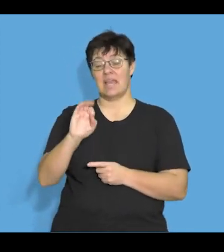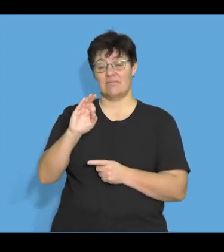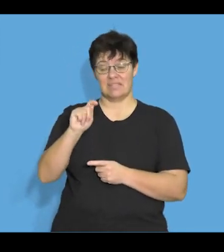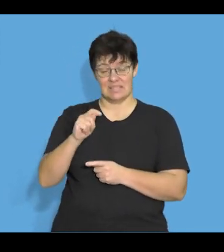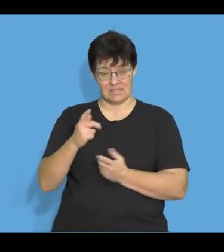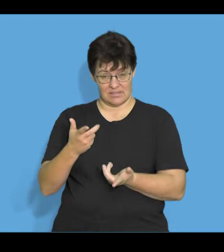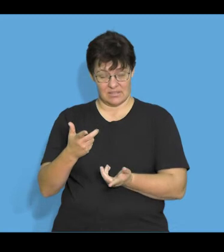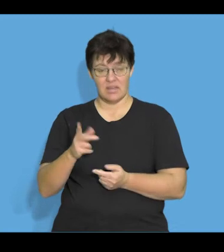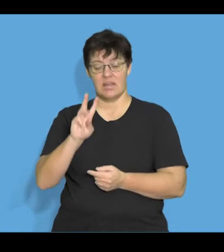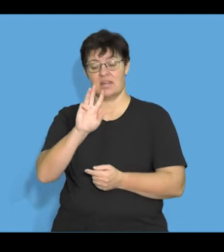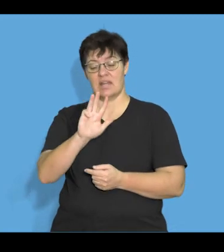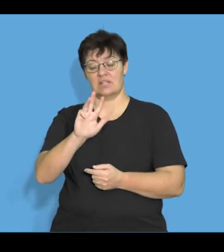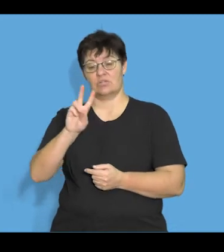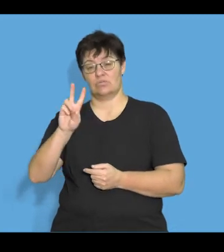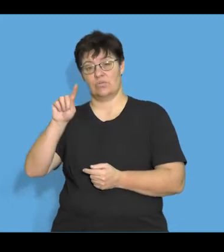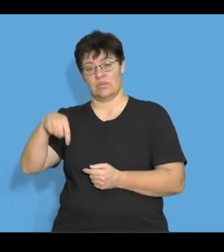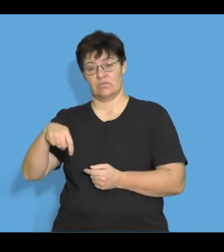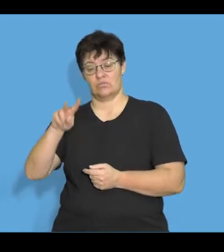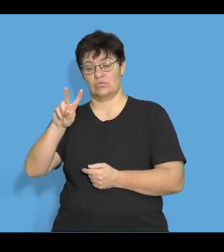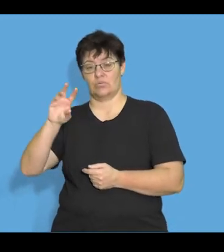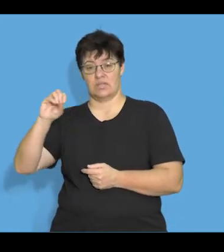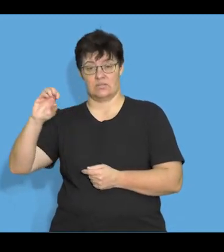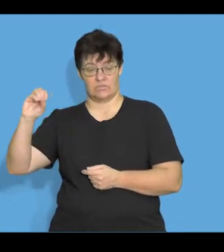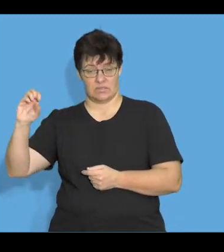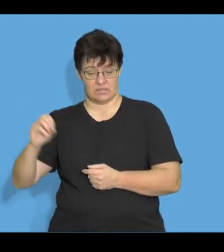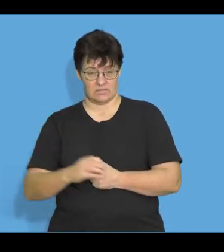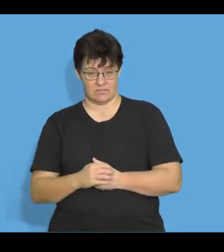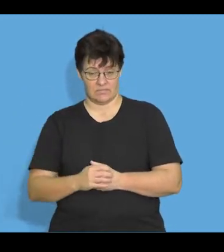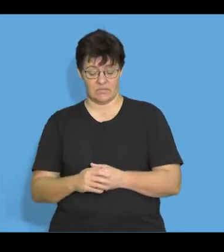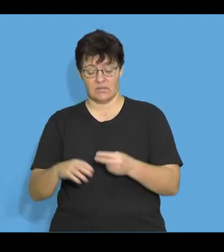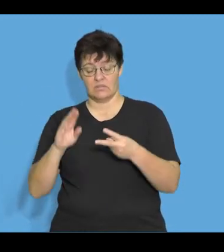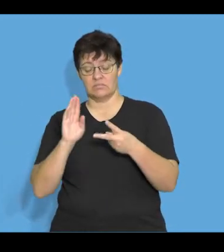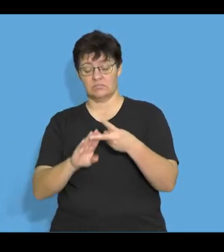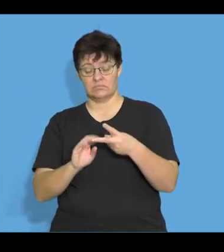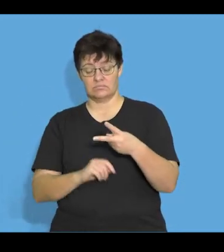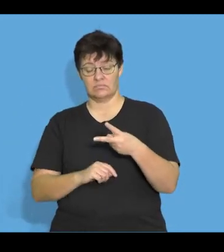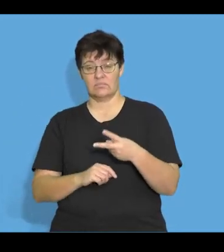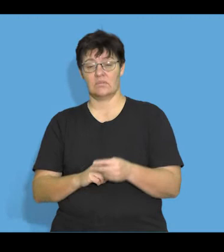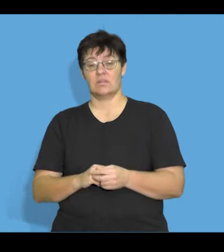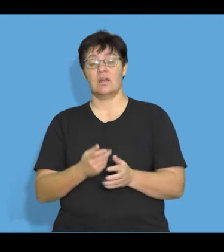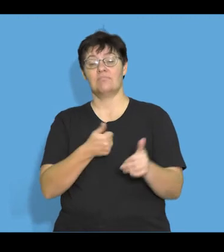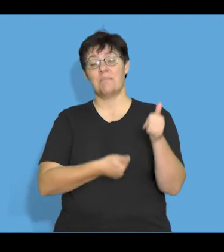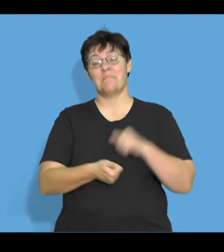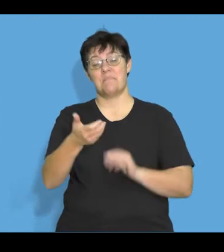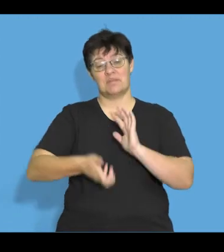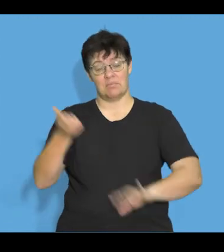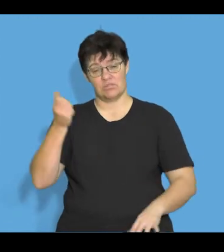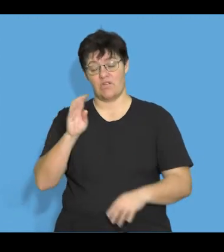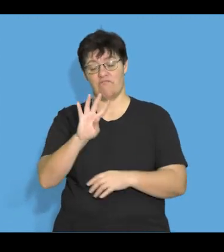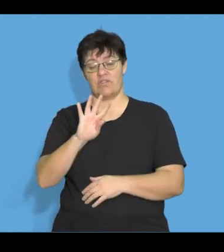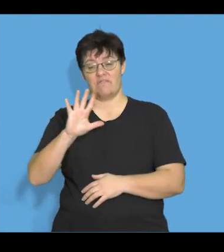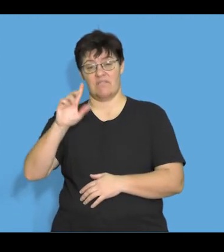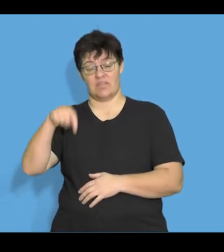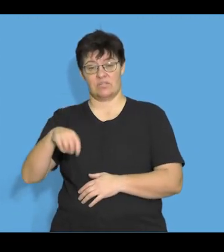to 92,200, right? Number 2, damaged goods returned to creditors for